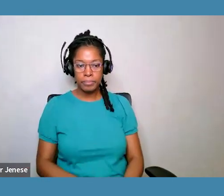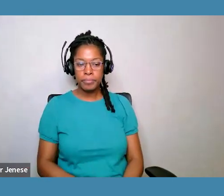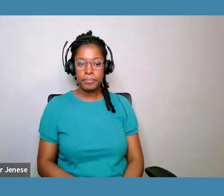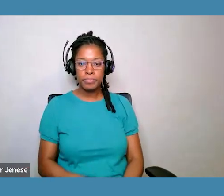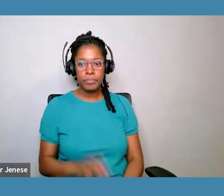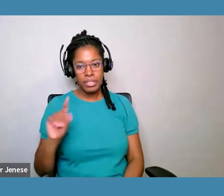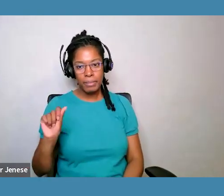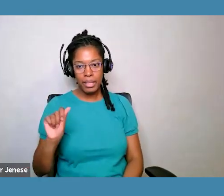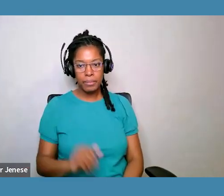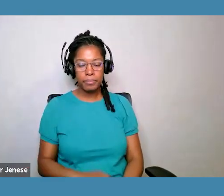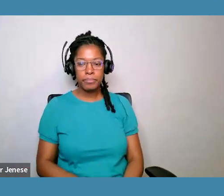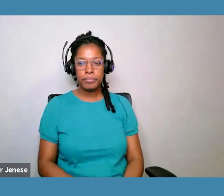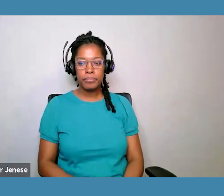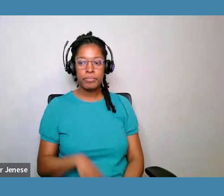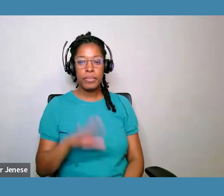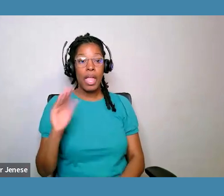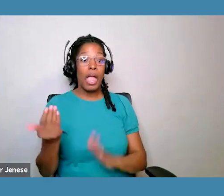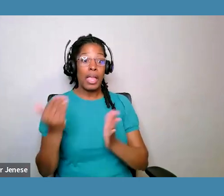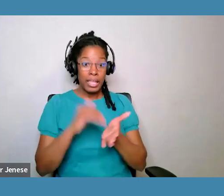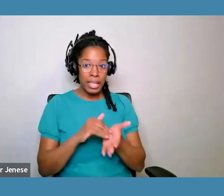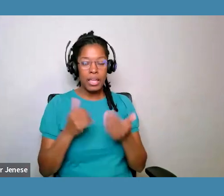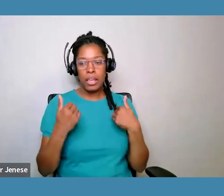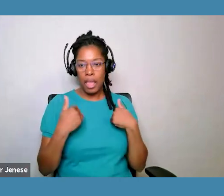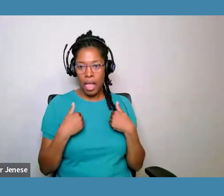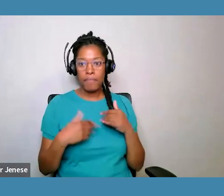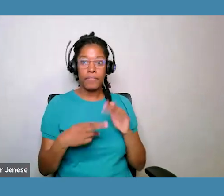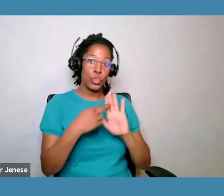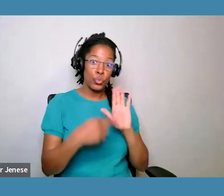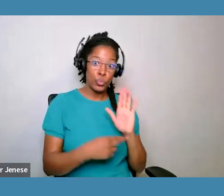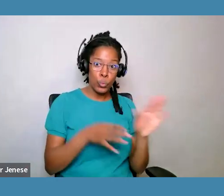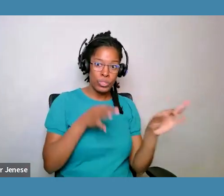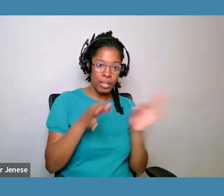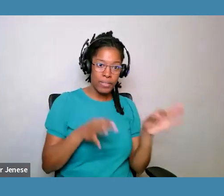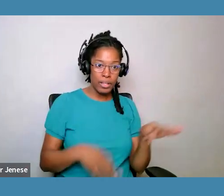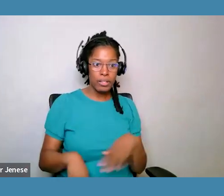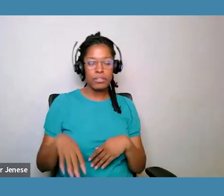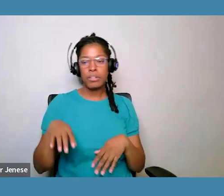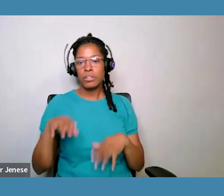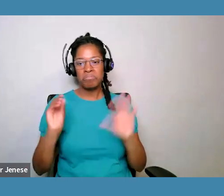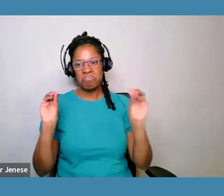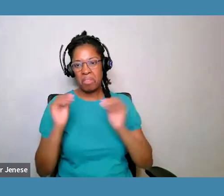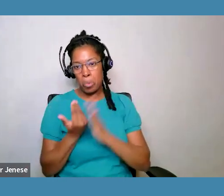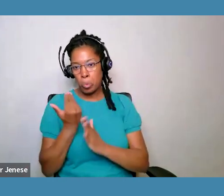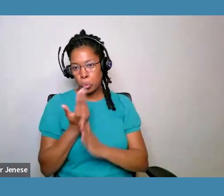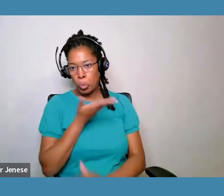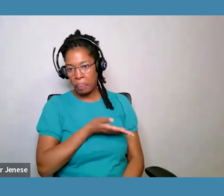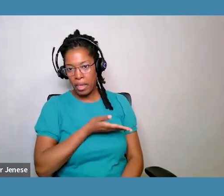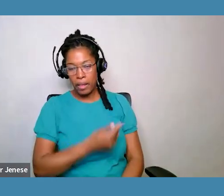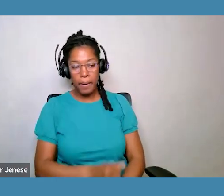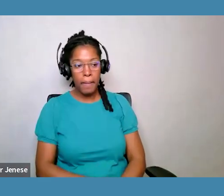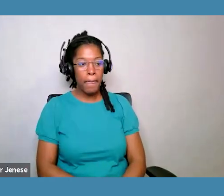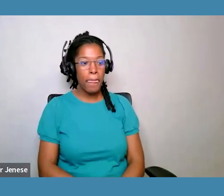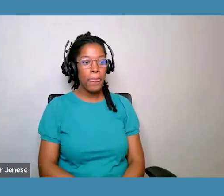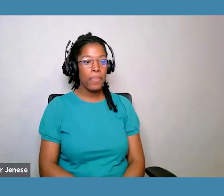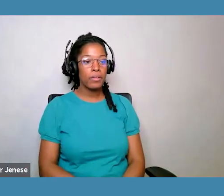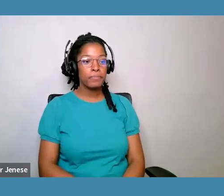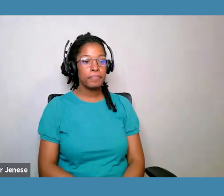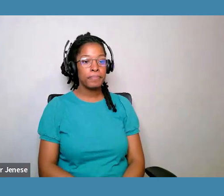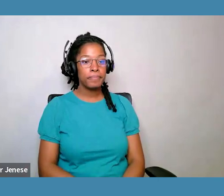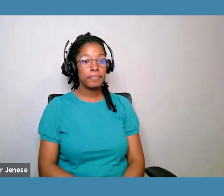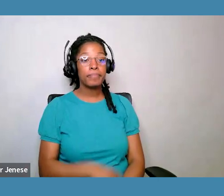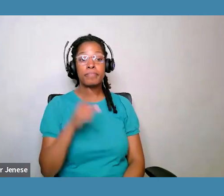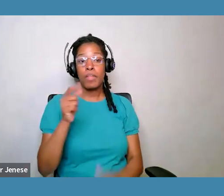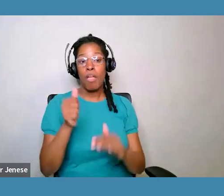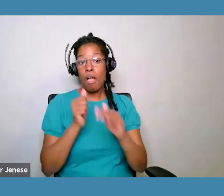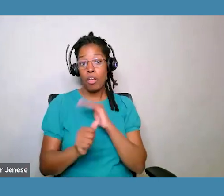again, I have the statutory definition, the rule definition, nothing really new there. And then, so under